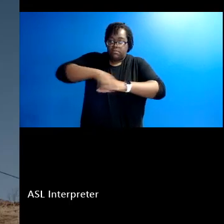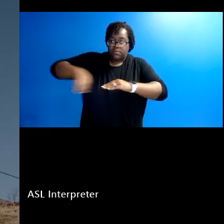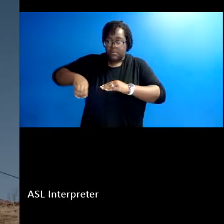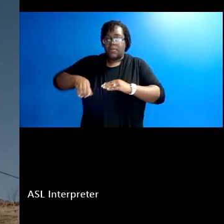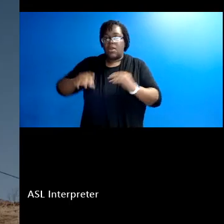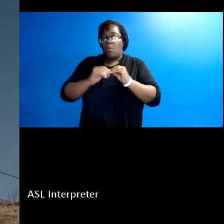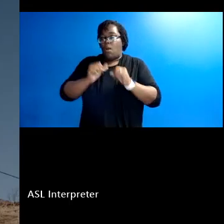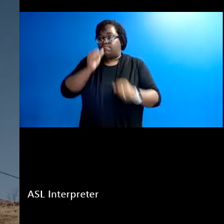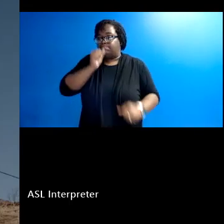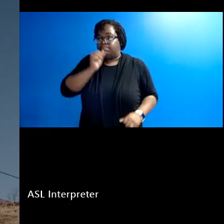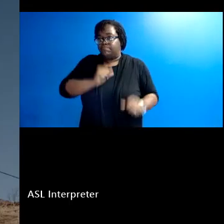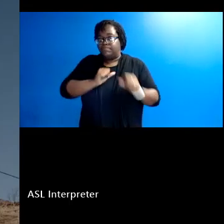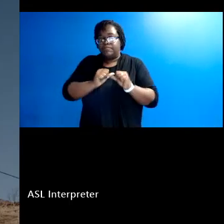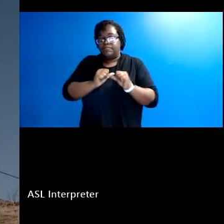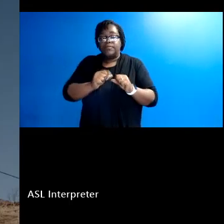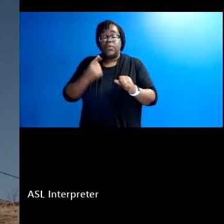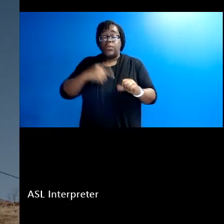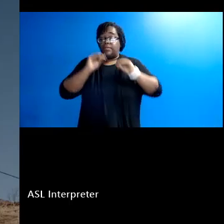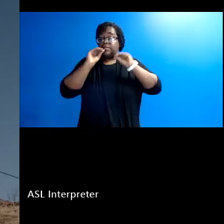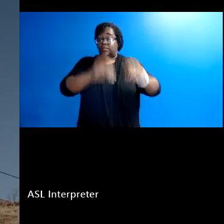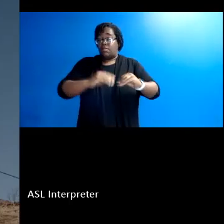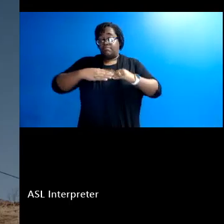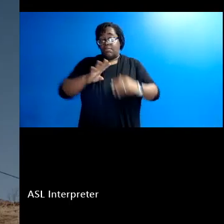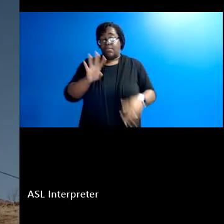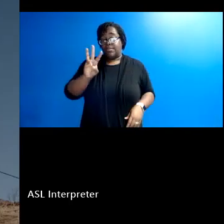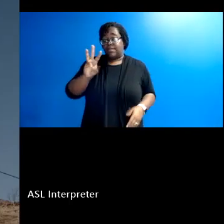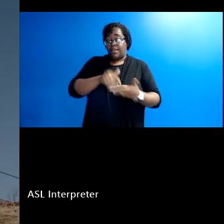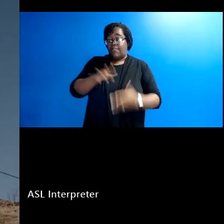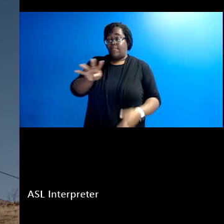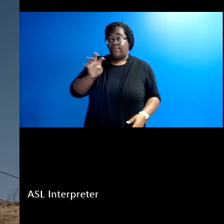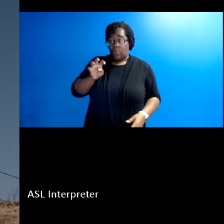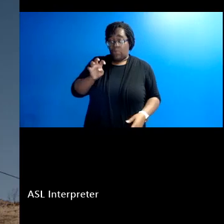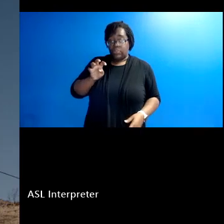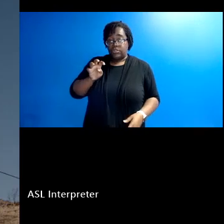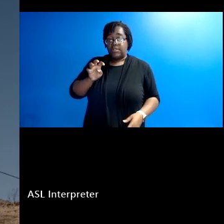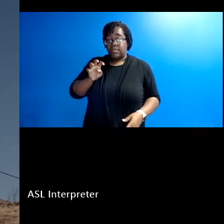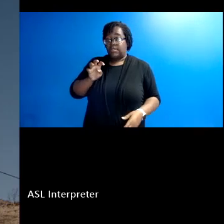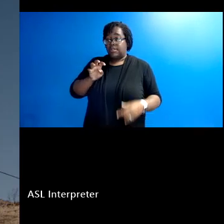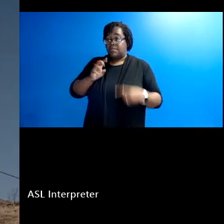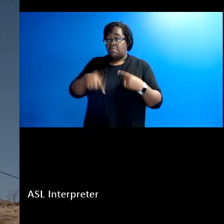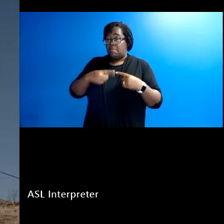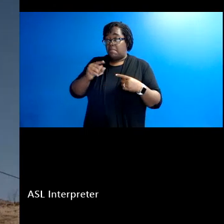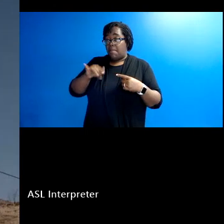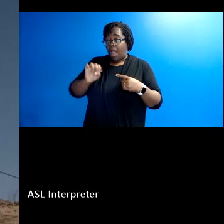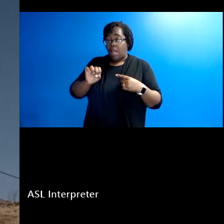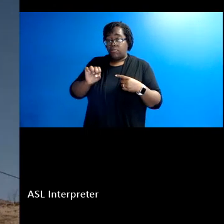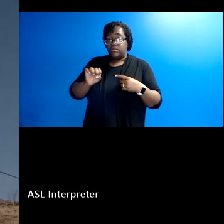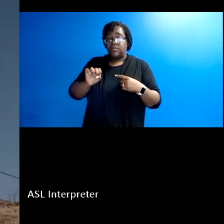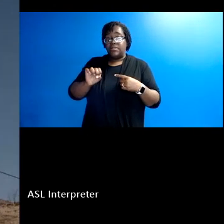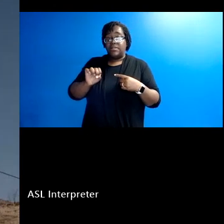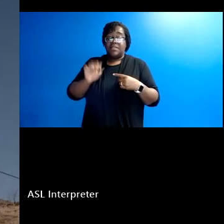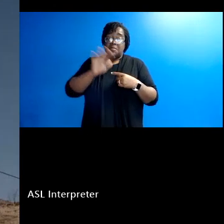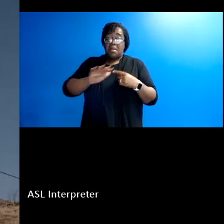Now, we've installed over 6,400 miles of cover conductor. This is out of approximately a little less than